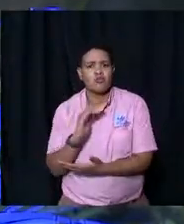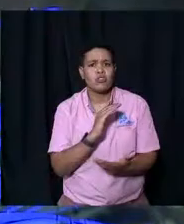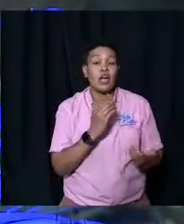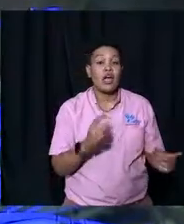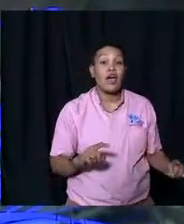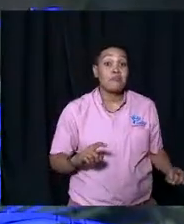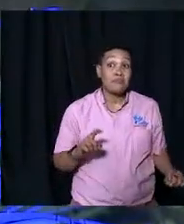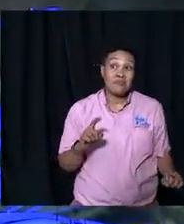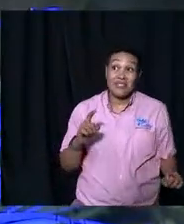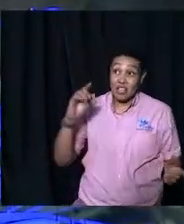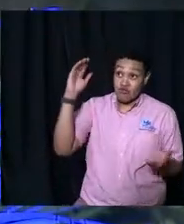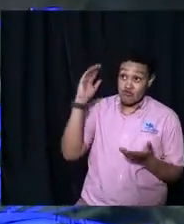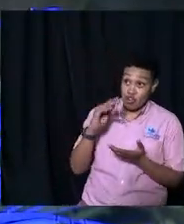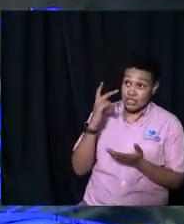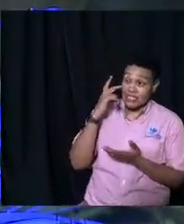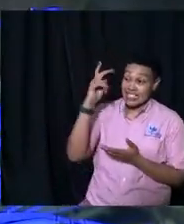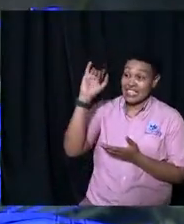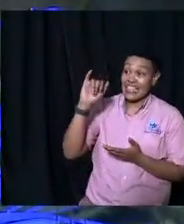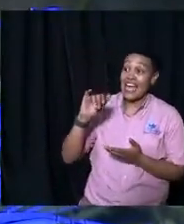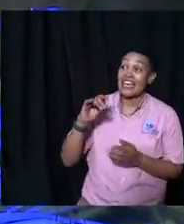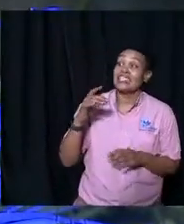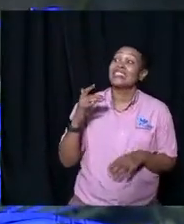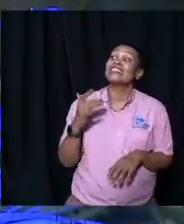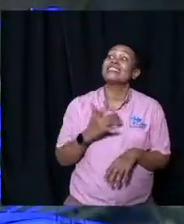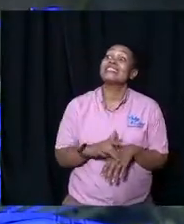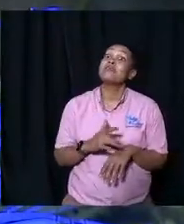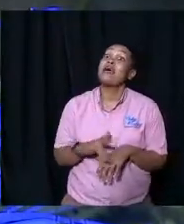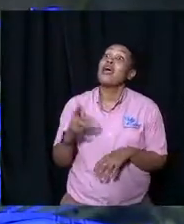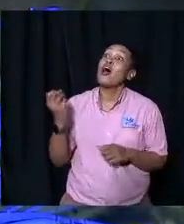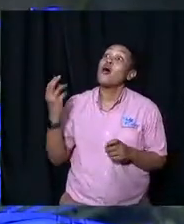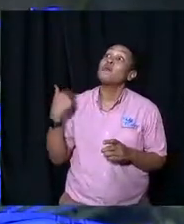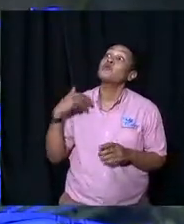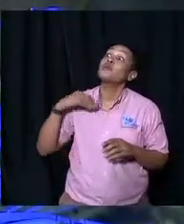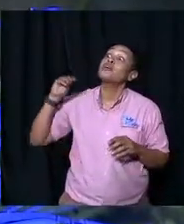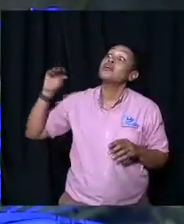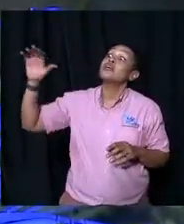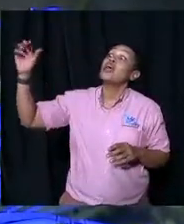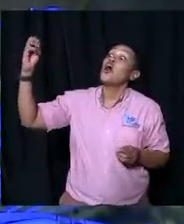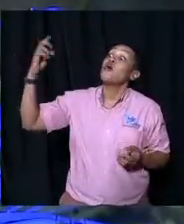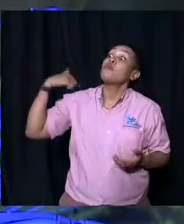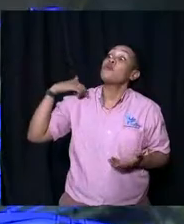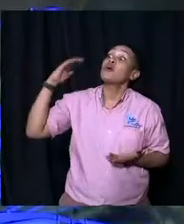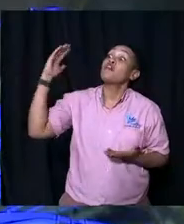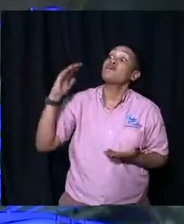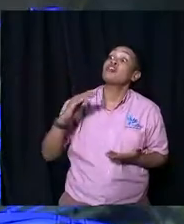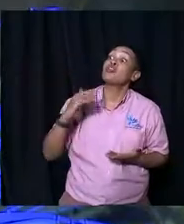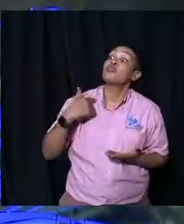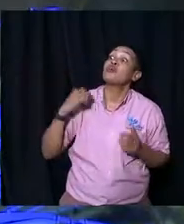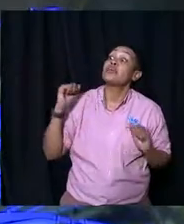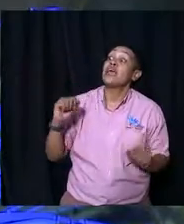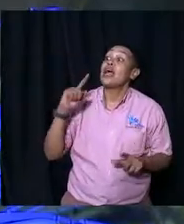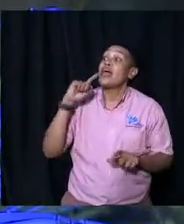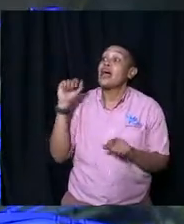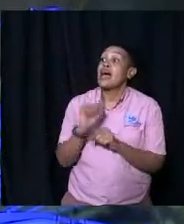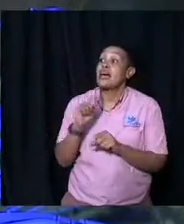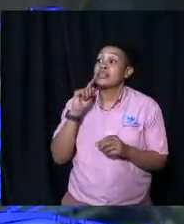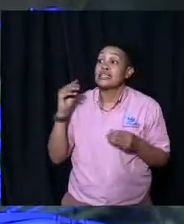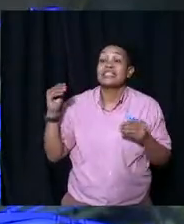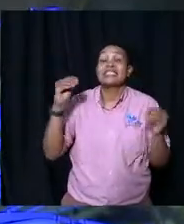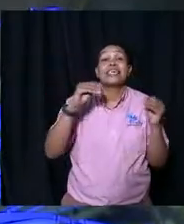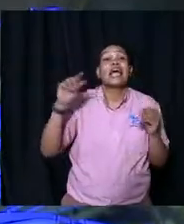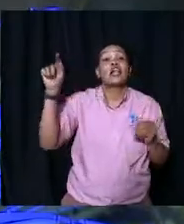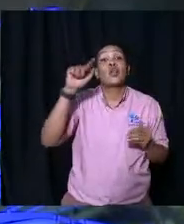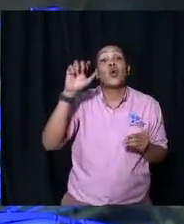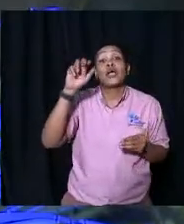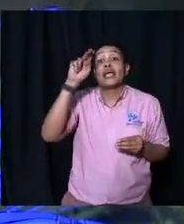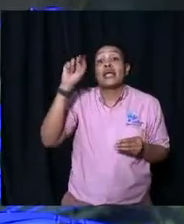how much we said that we emitted and how much we reduced, we can actually sell those